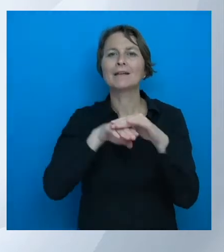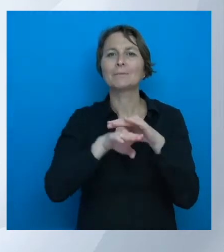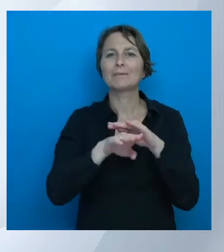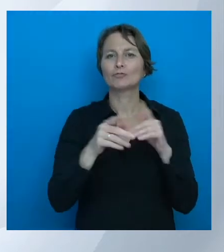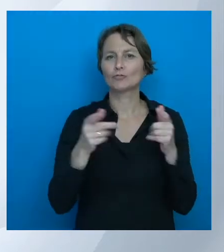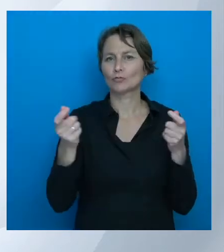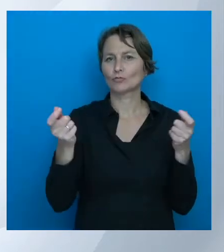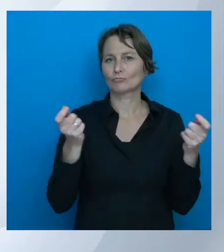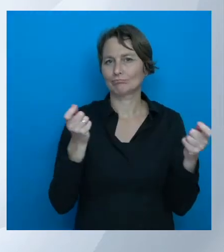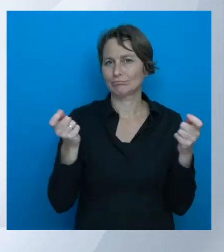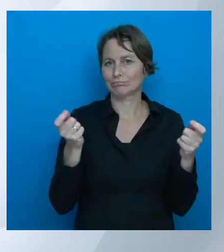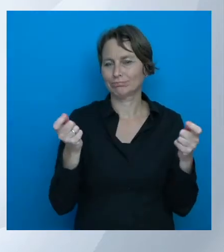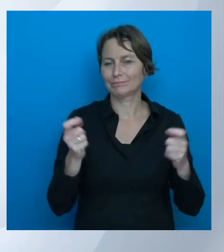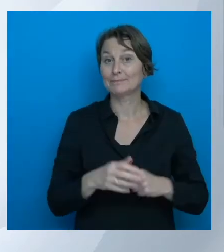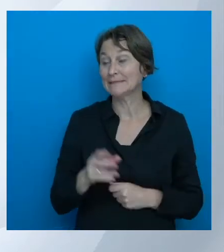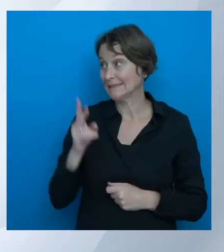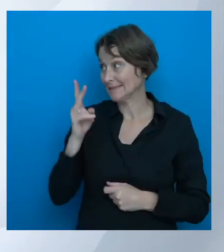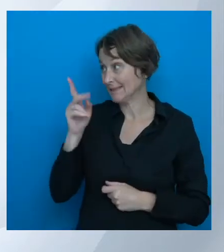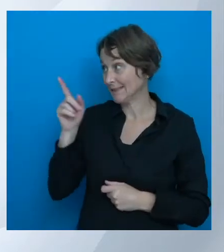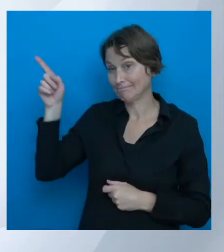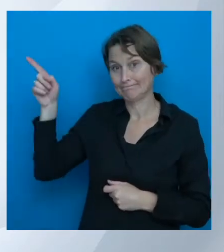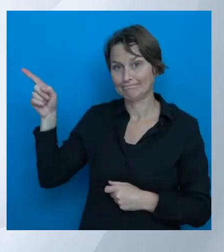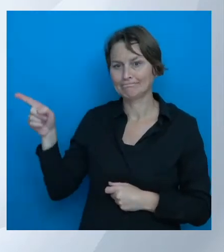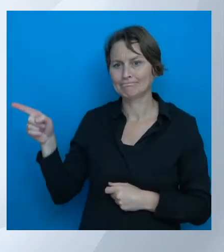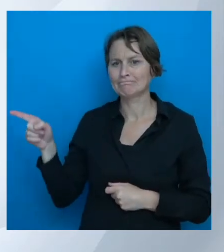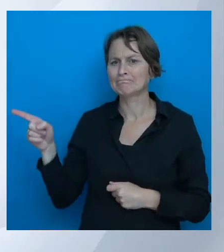What you see on the screen is a simplified